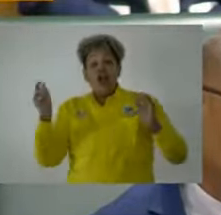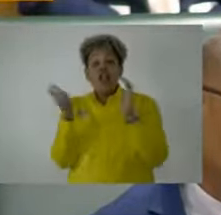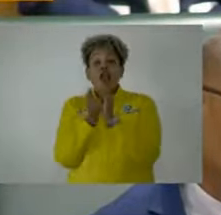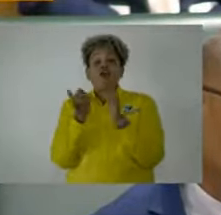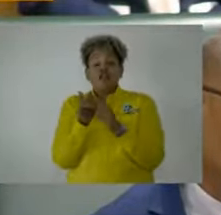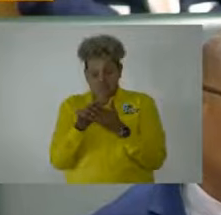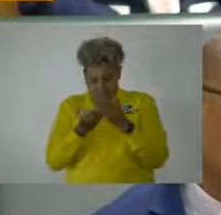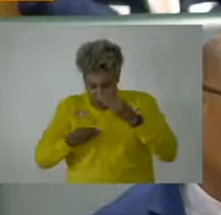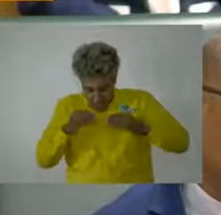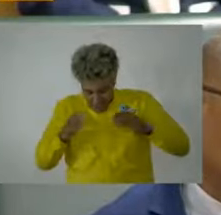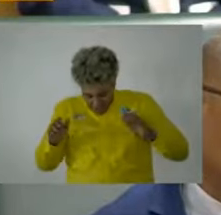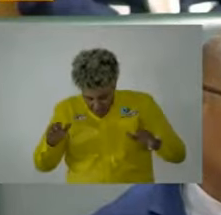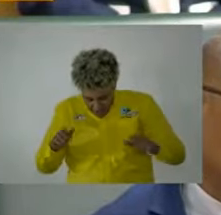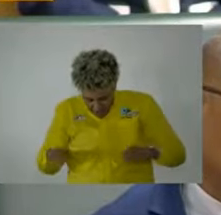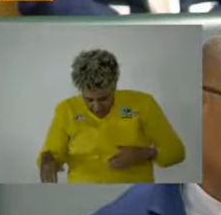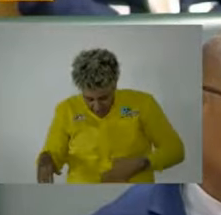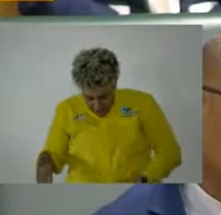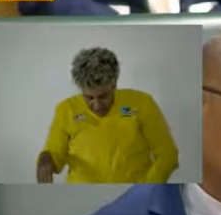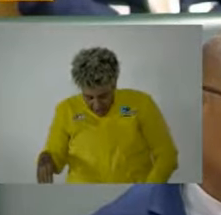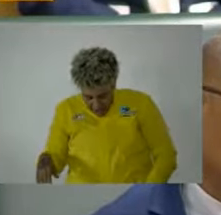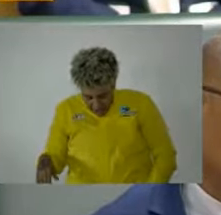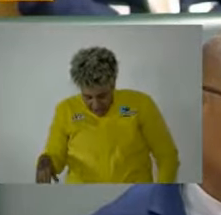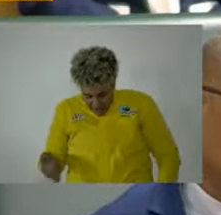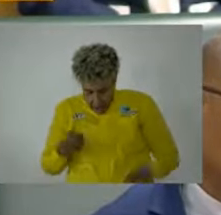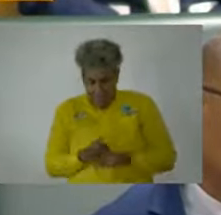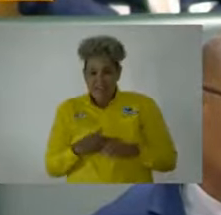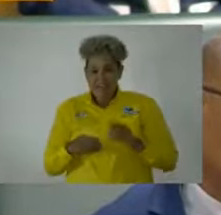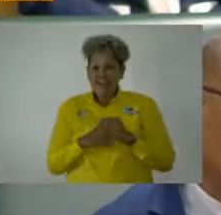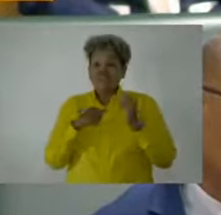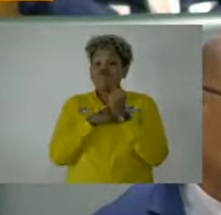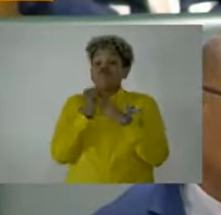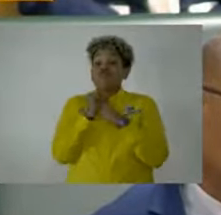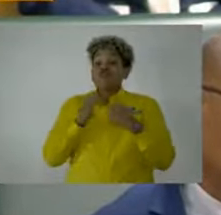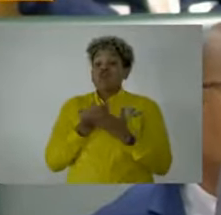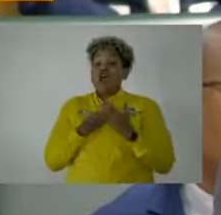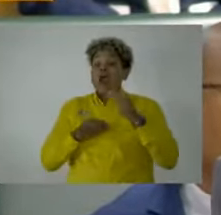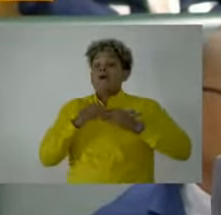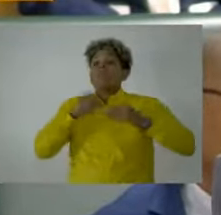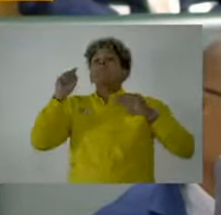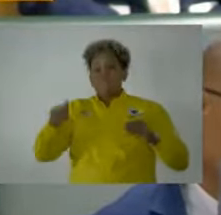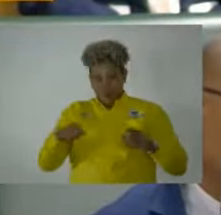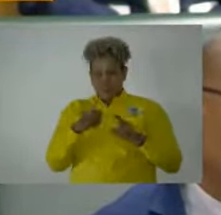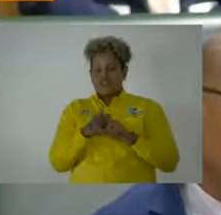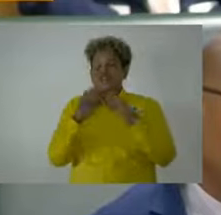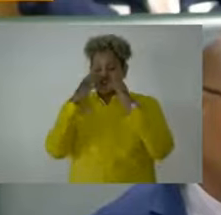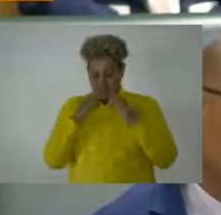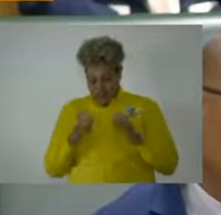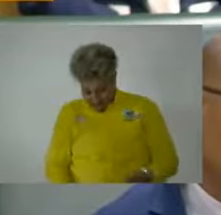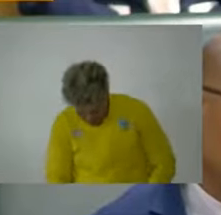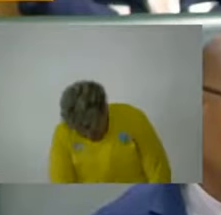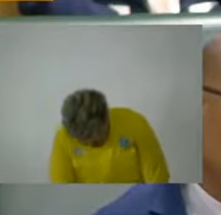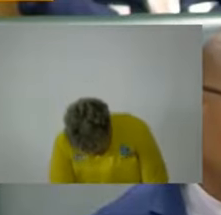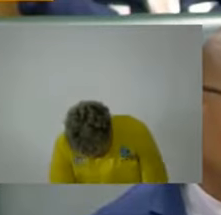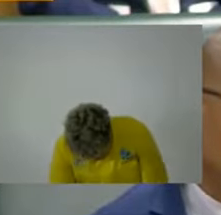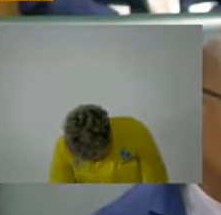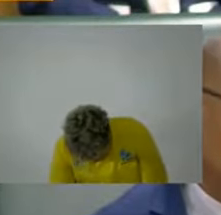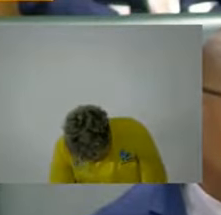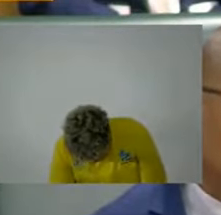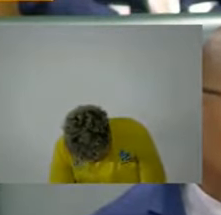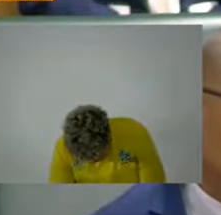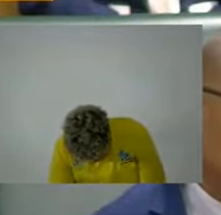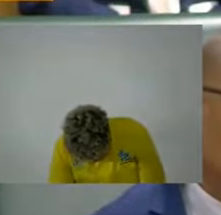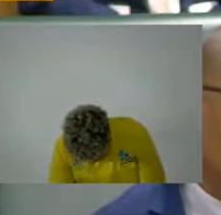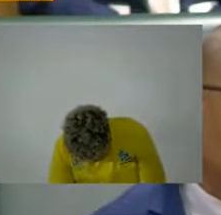economic activities. Indeed, the structure of our economy must nurture public safety rather than